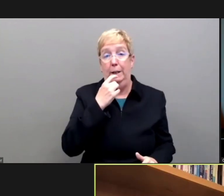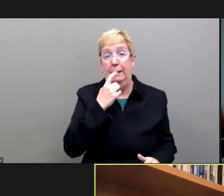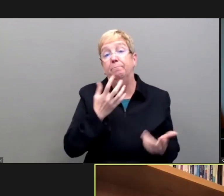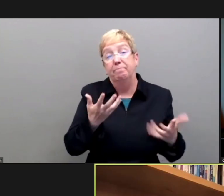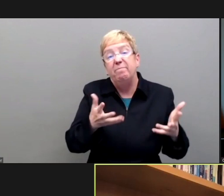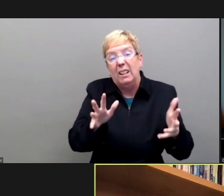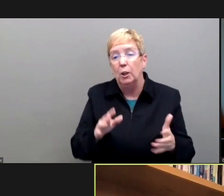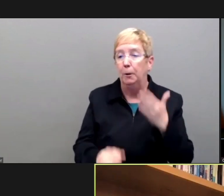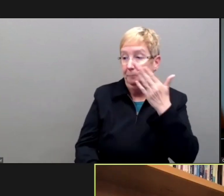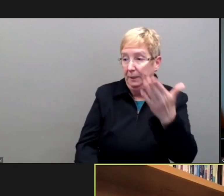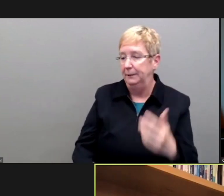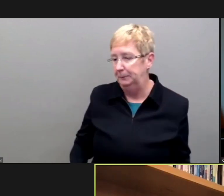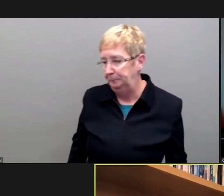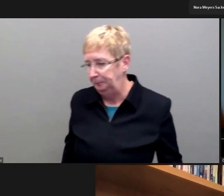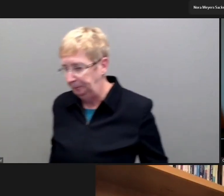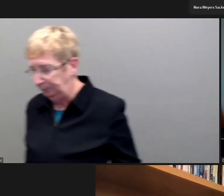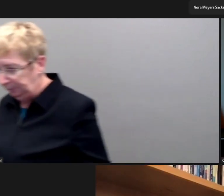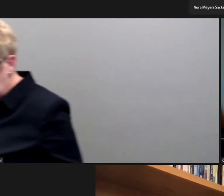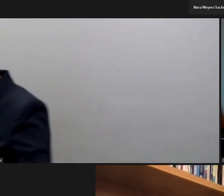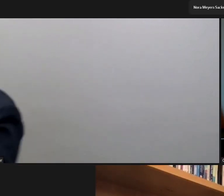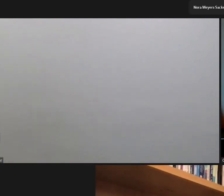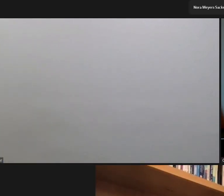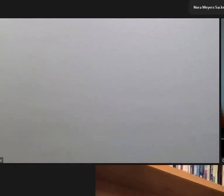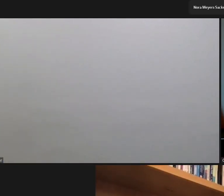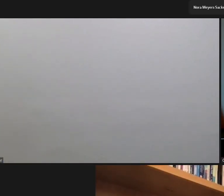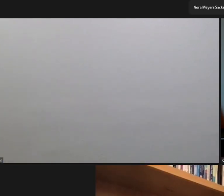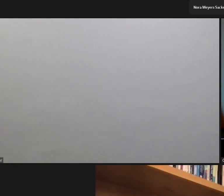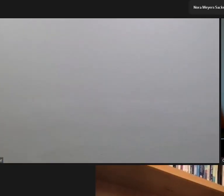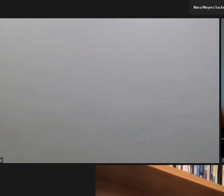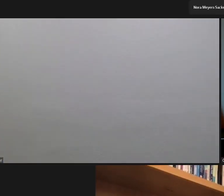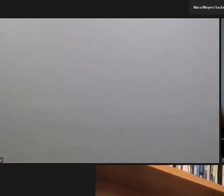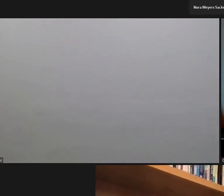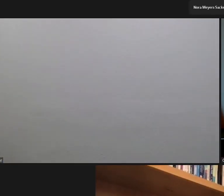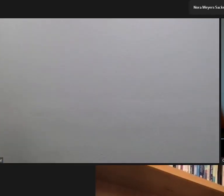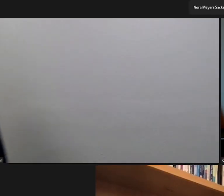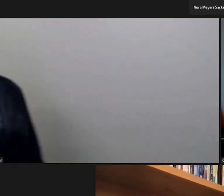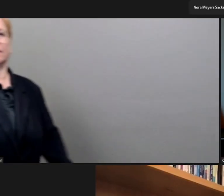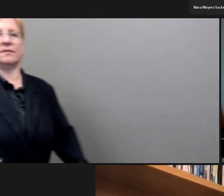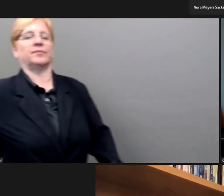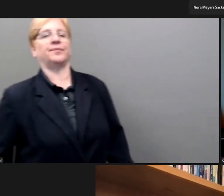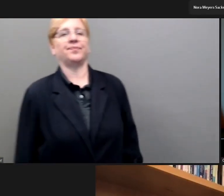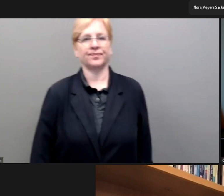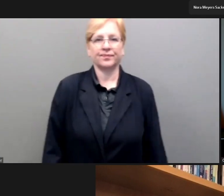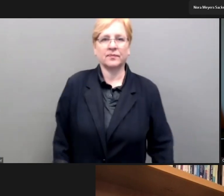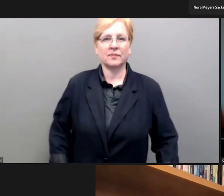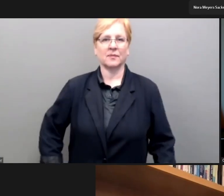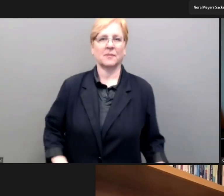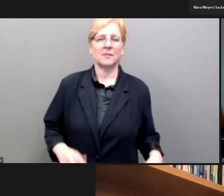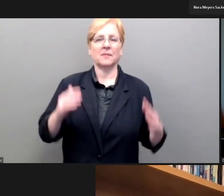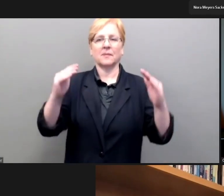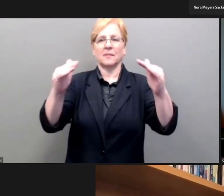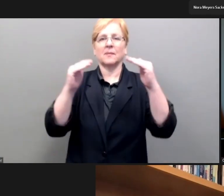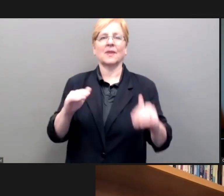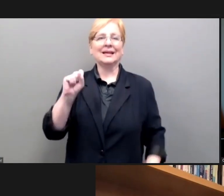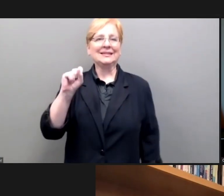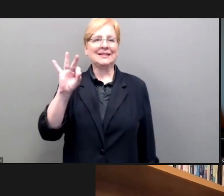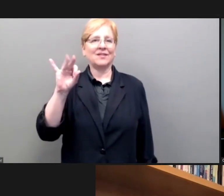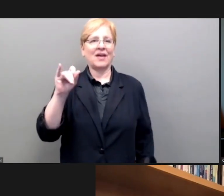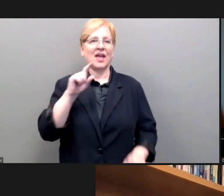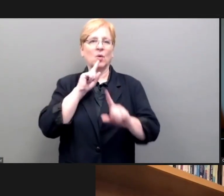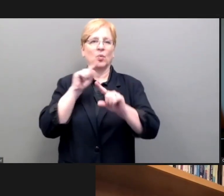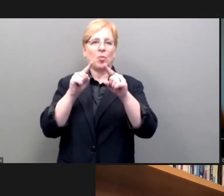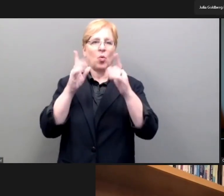Thanks. Thank you, Governor and Secretary. Next, we'll go to Julia Goldberg with the Santa Fe Reporter.